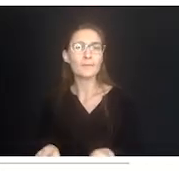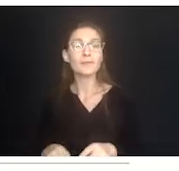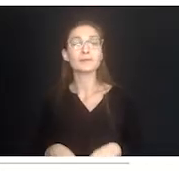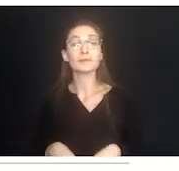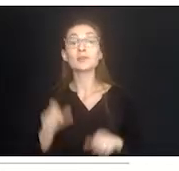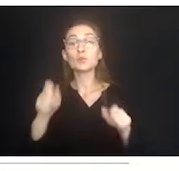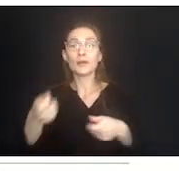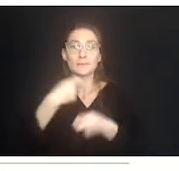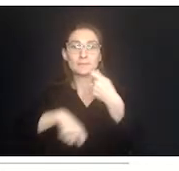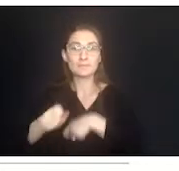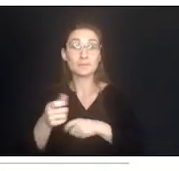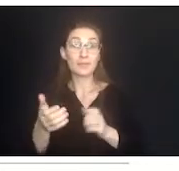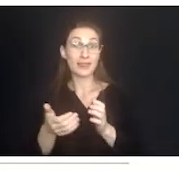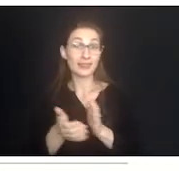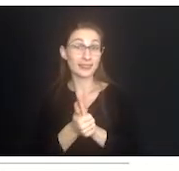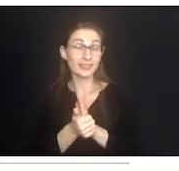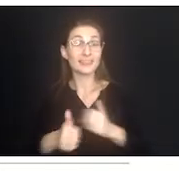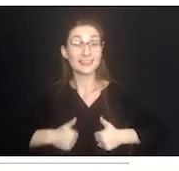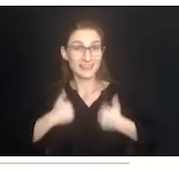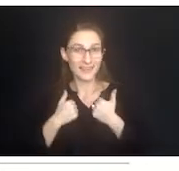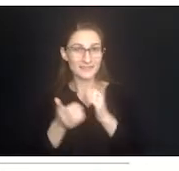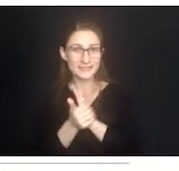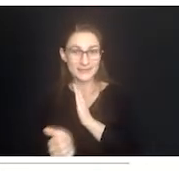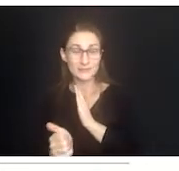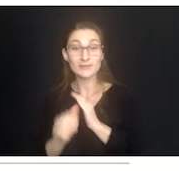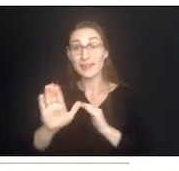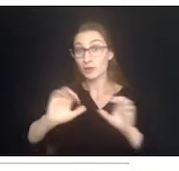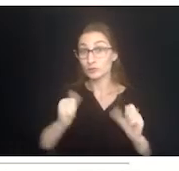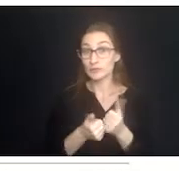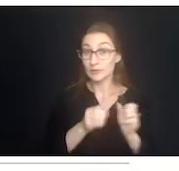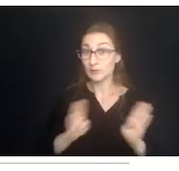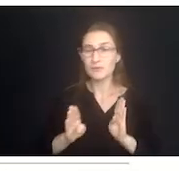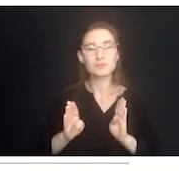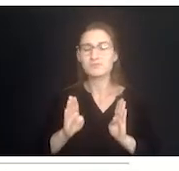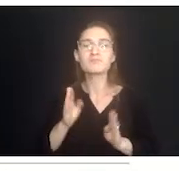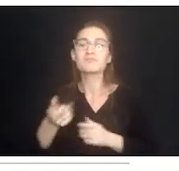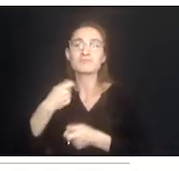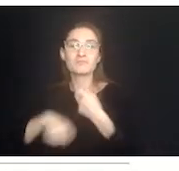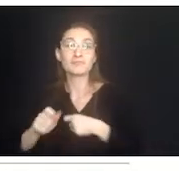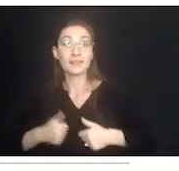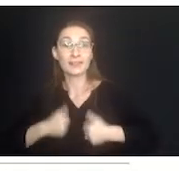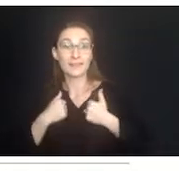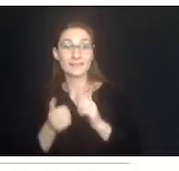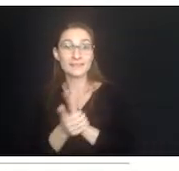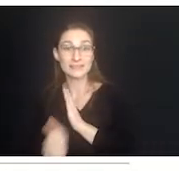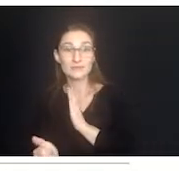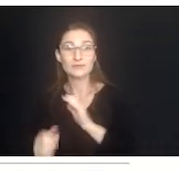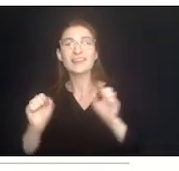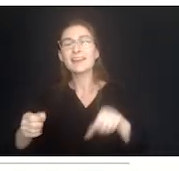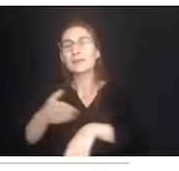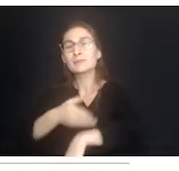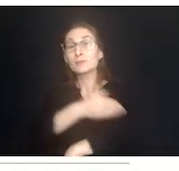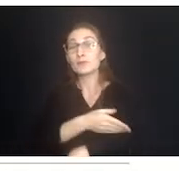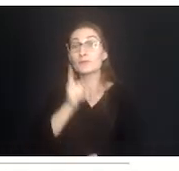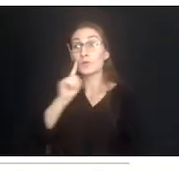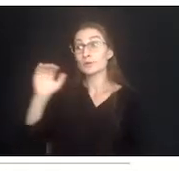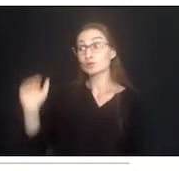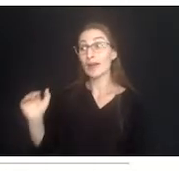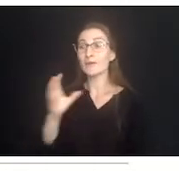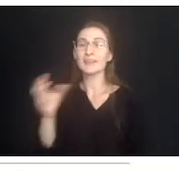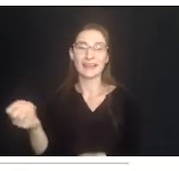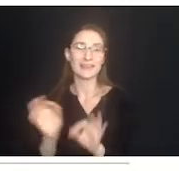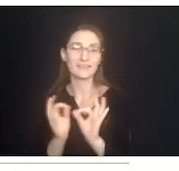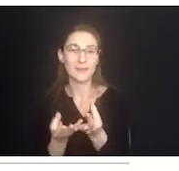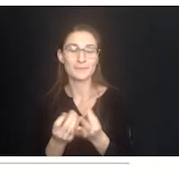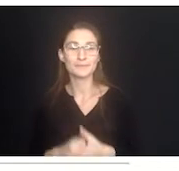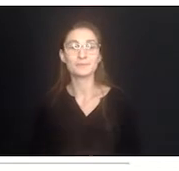replacing challenging behavior with new life skills, and improving the overall quality of life for the focus child and the family. The PBS